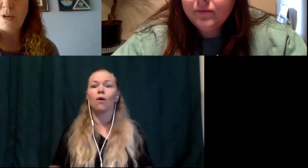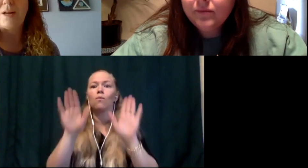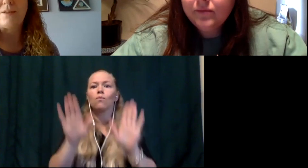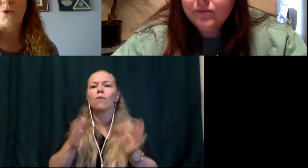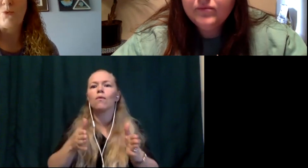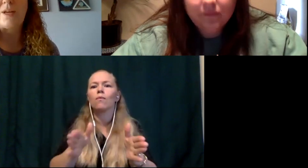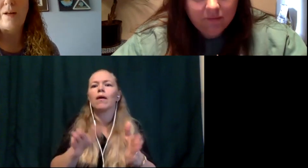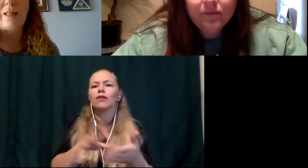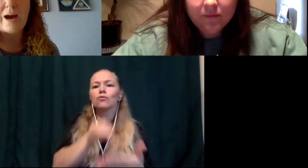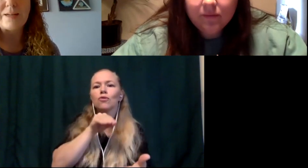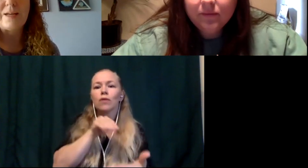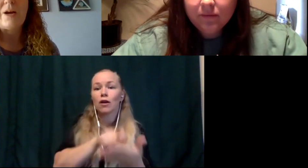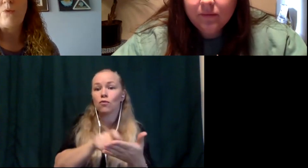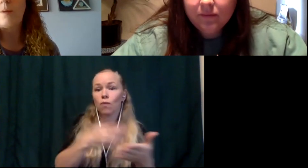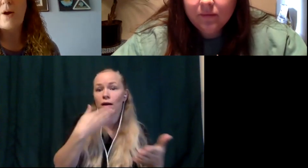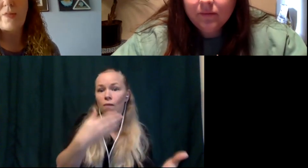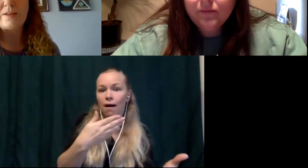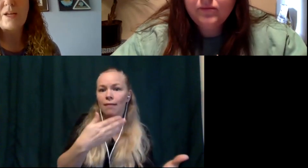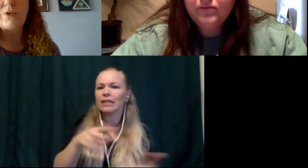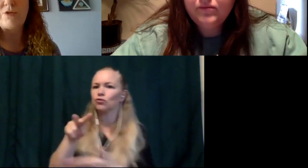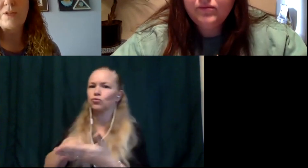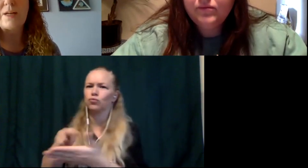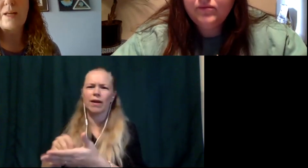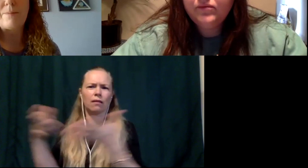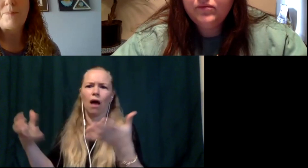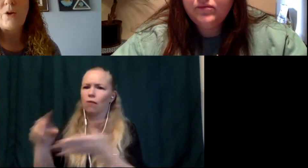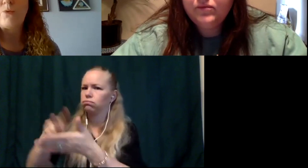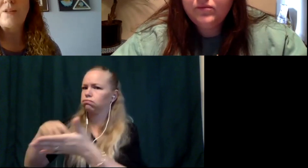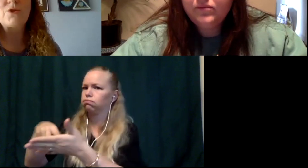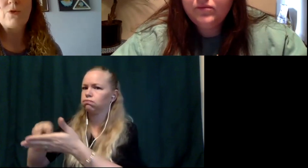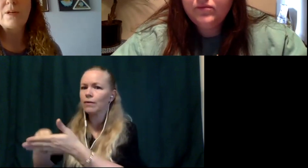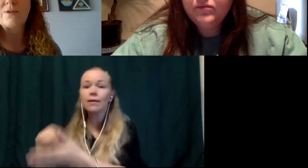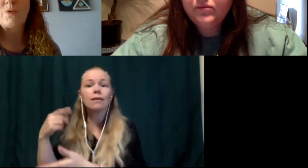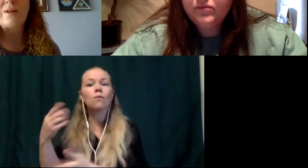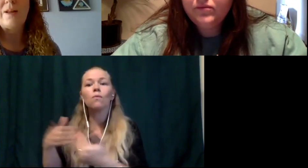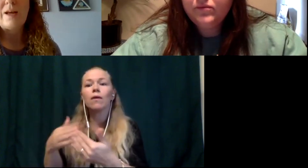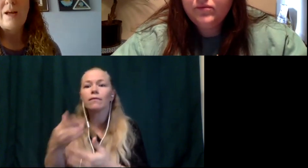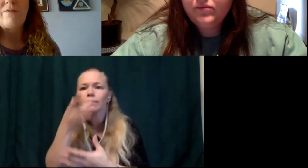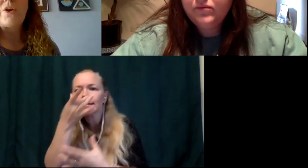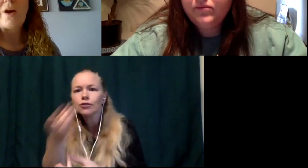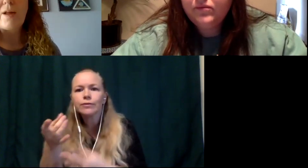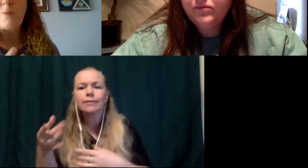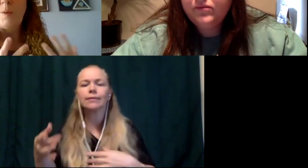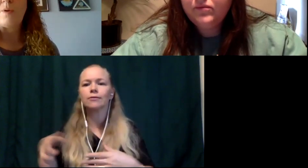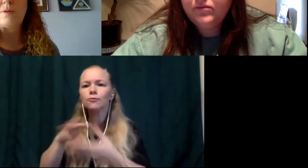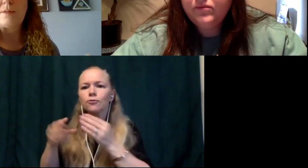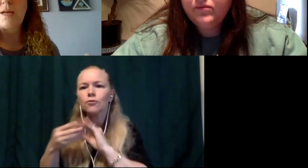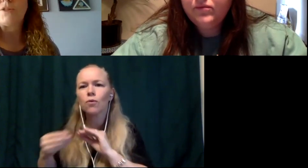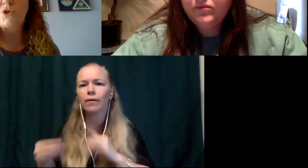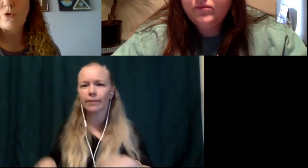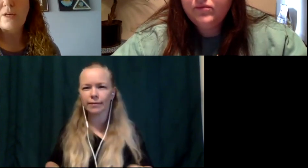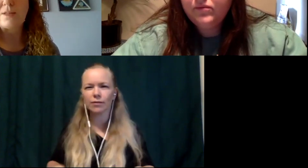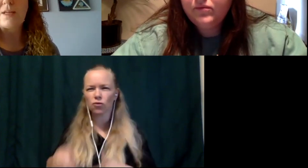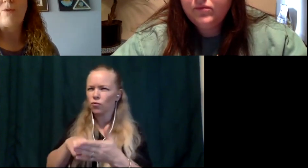to read. So read a lot. Read about things that you're interested in. Read stories. Figure out how people